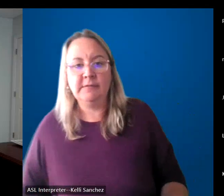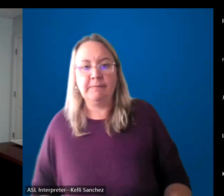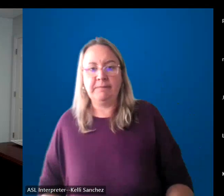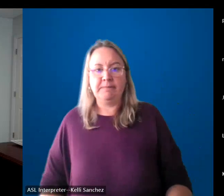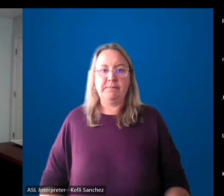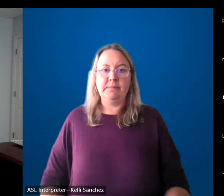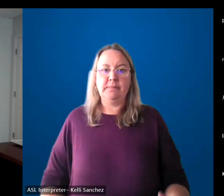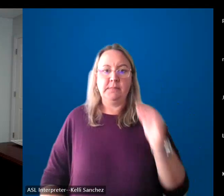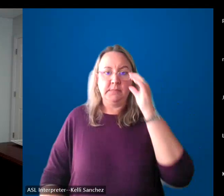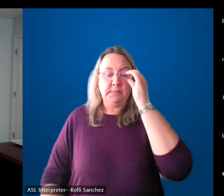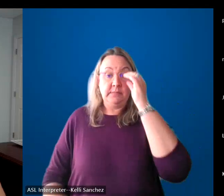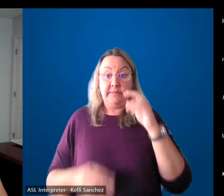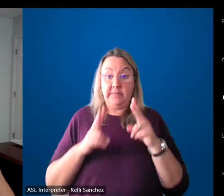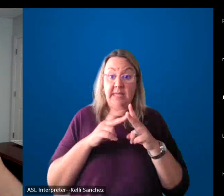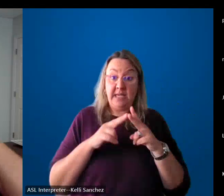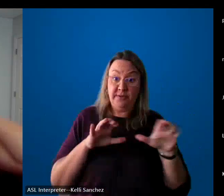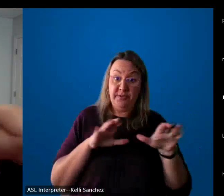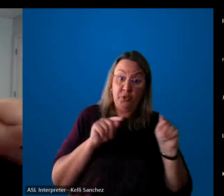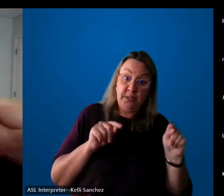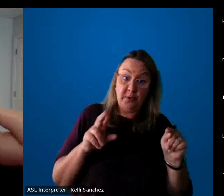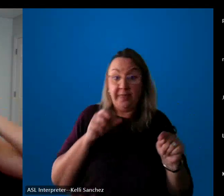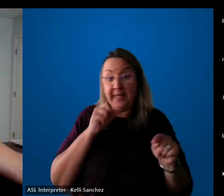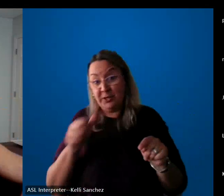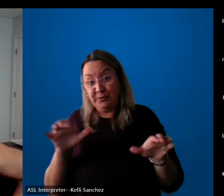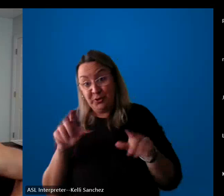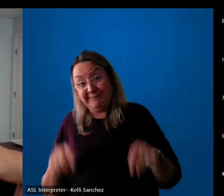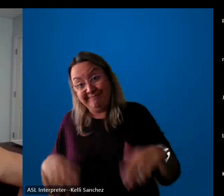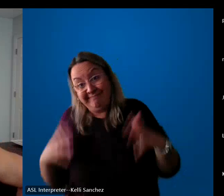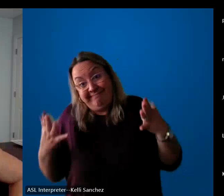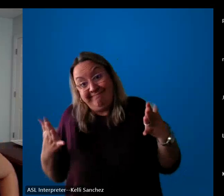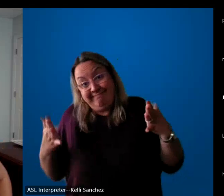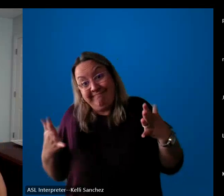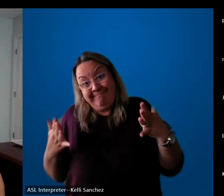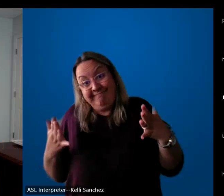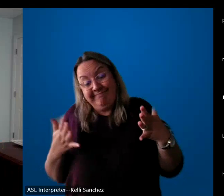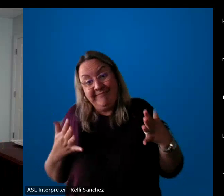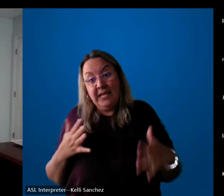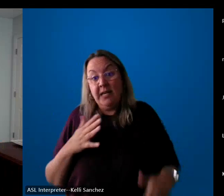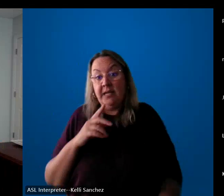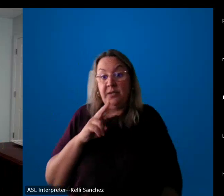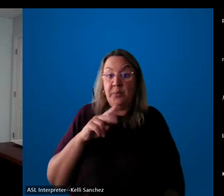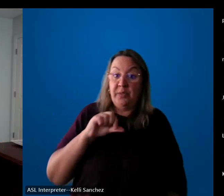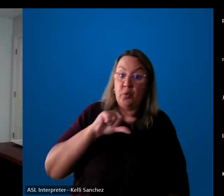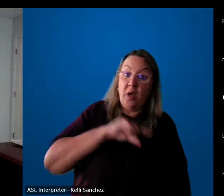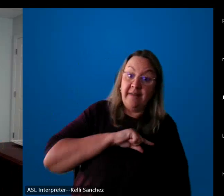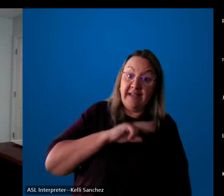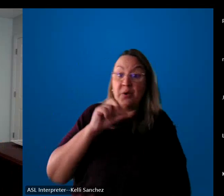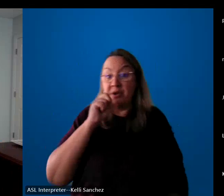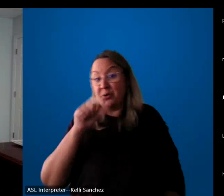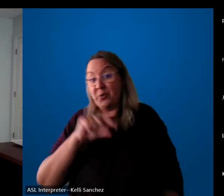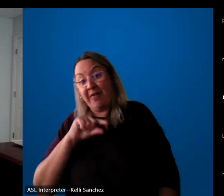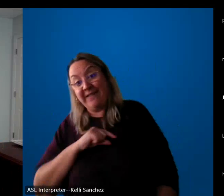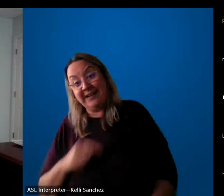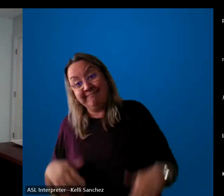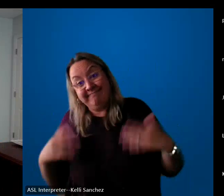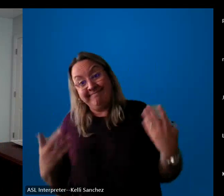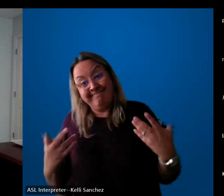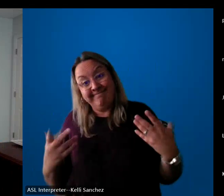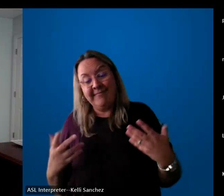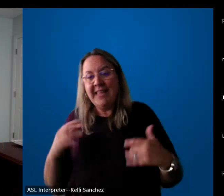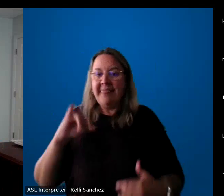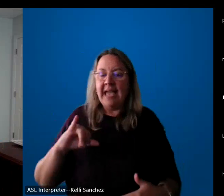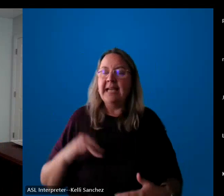Well, either they do or they don't. For a lot of times, people either qualify or they don't, and I think that is